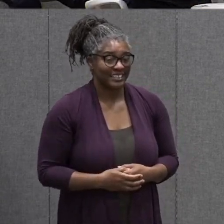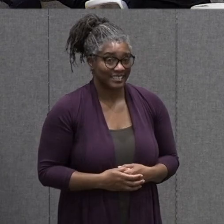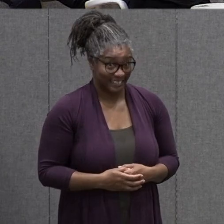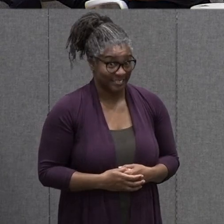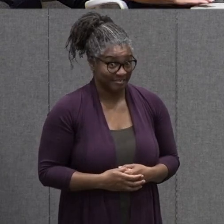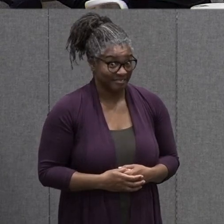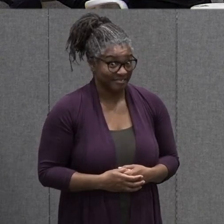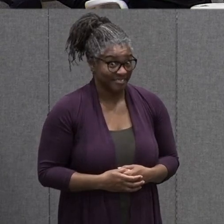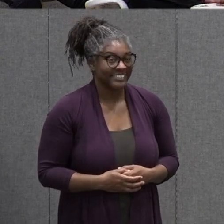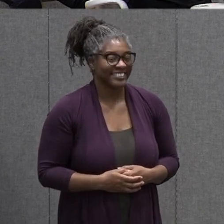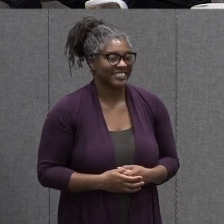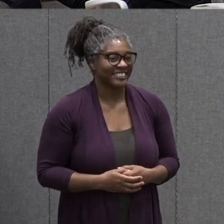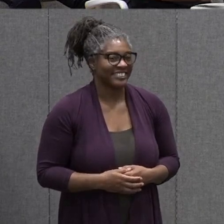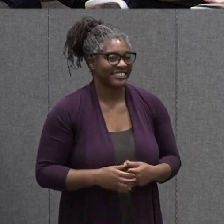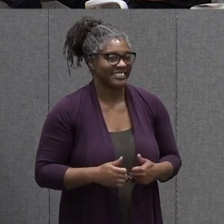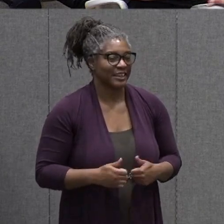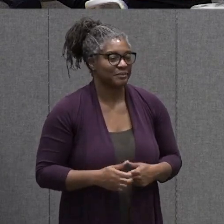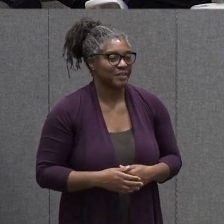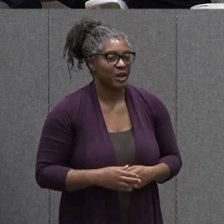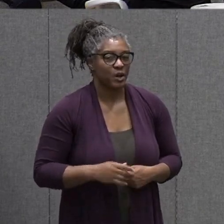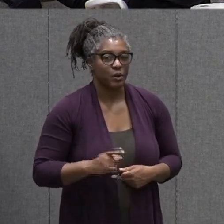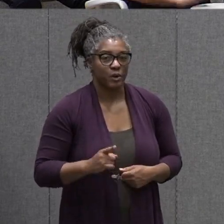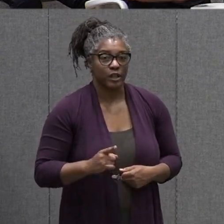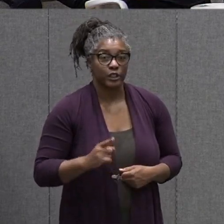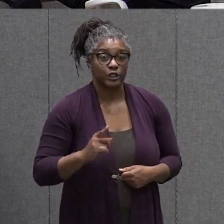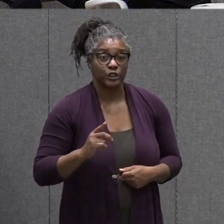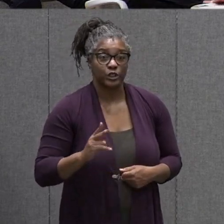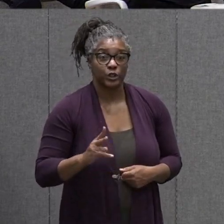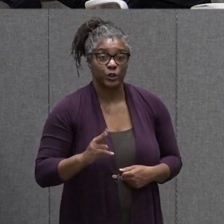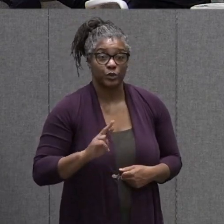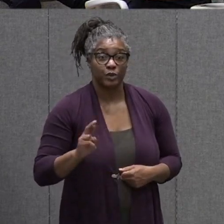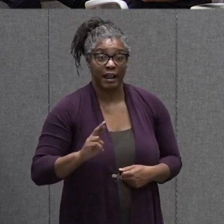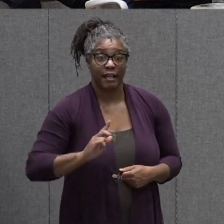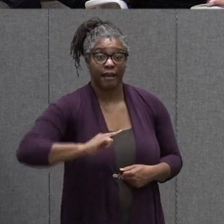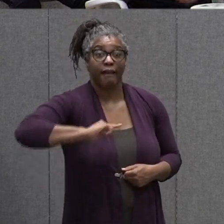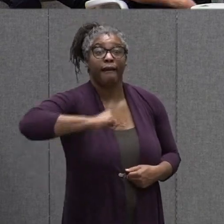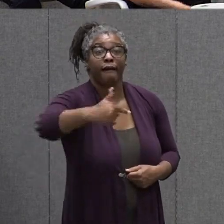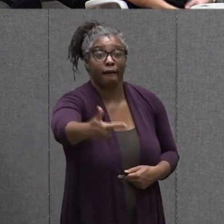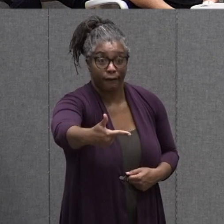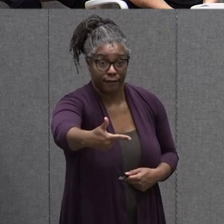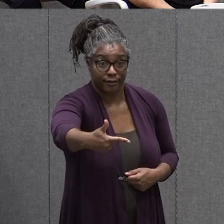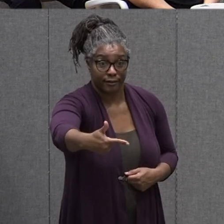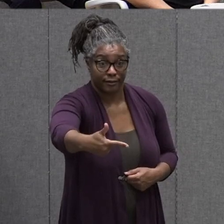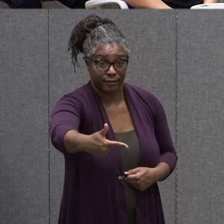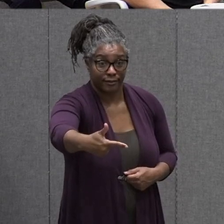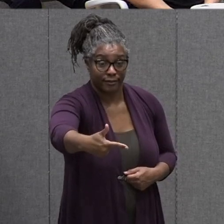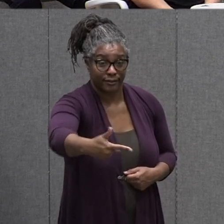Yes? All right. Here we go. 1, 2, you play.